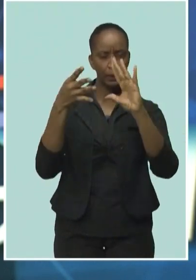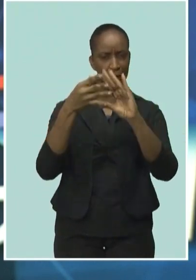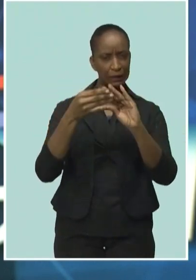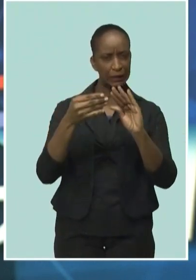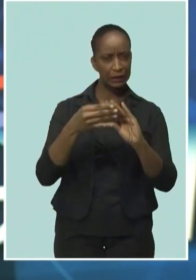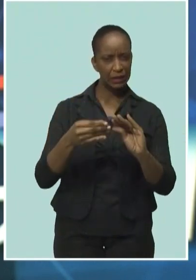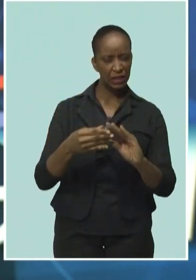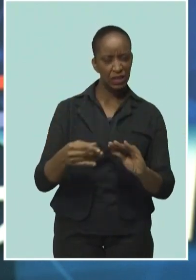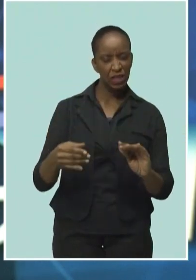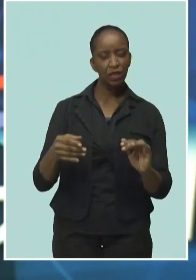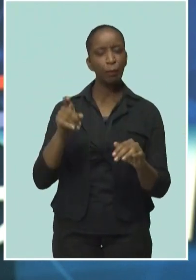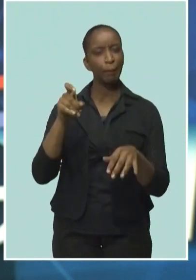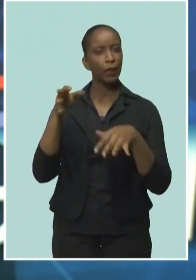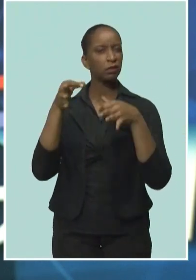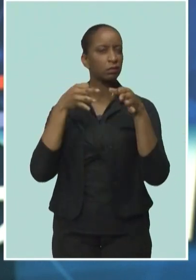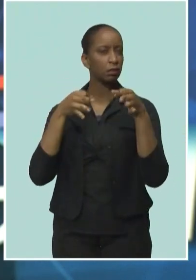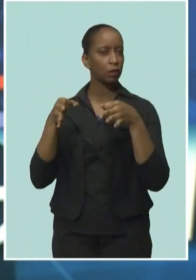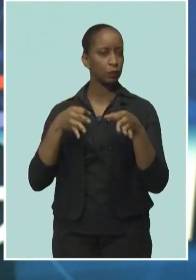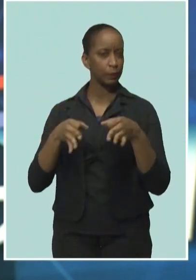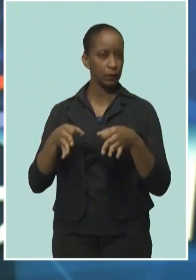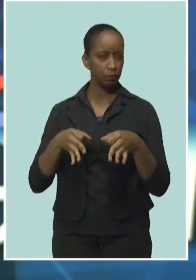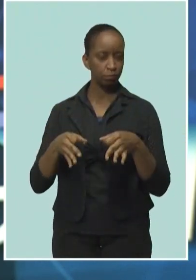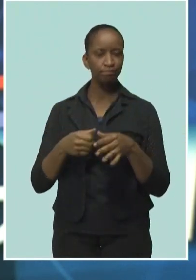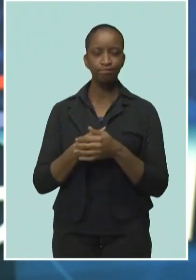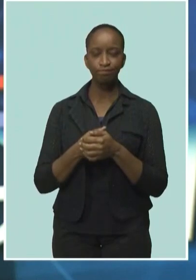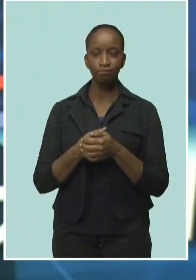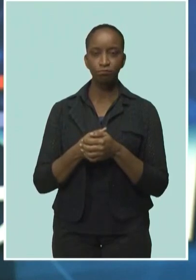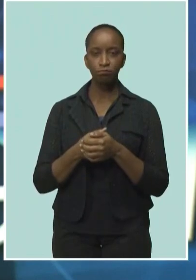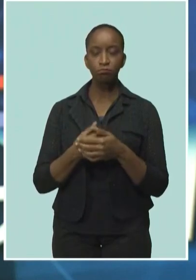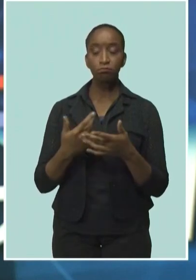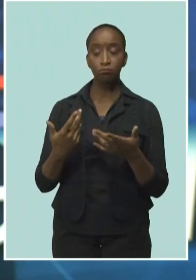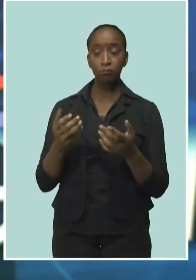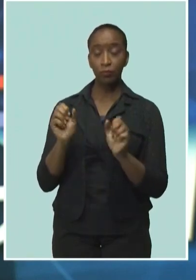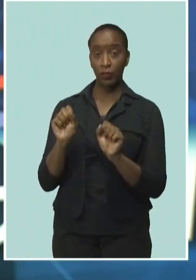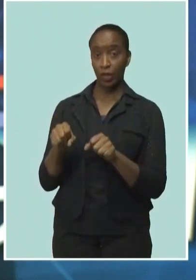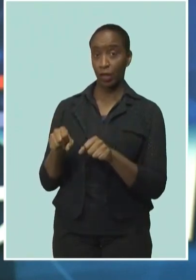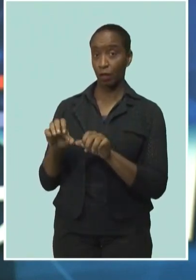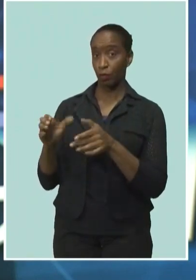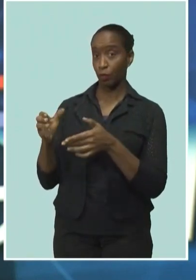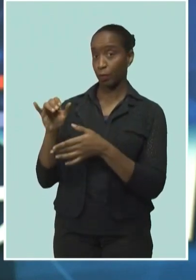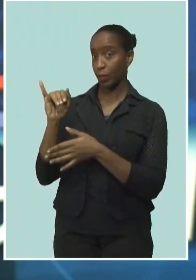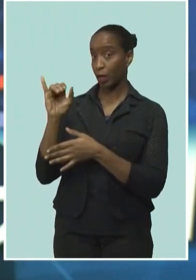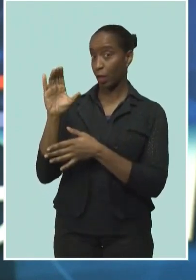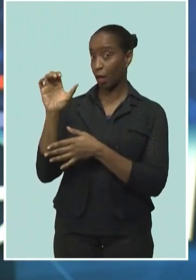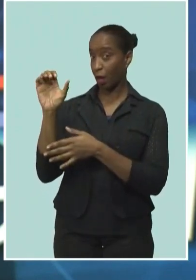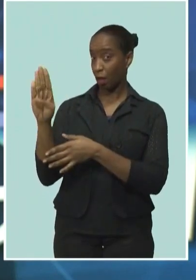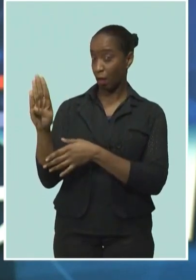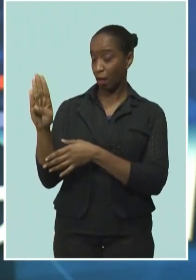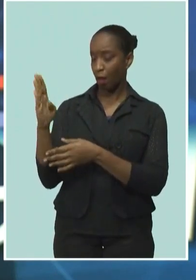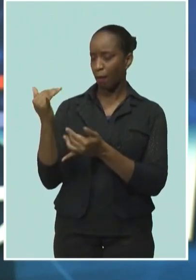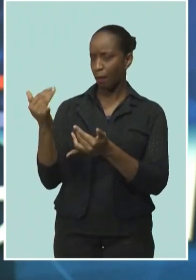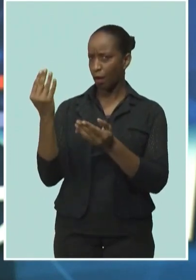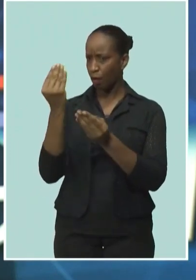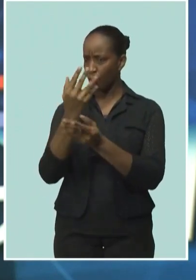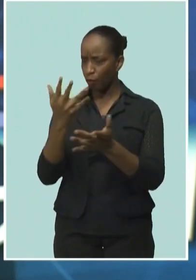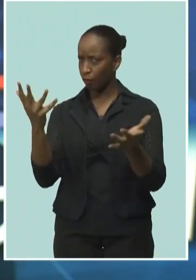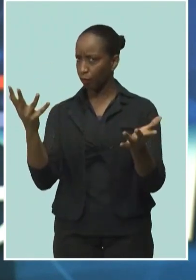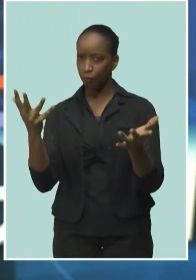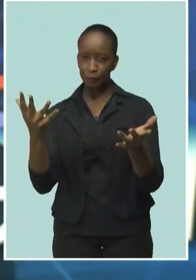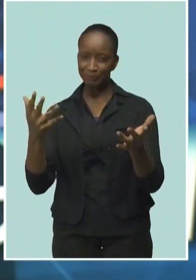to be explained. As a result, she says it would be premature for Icab to make a comment on the full impact of the